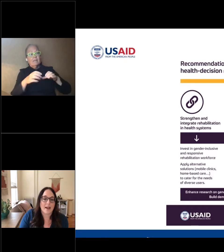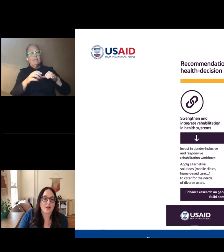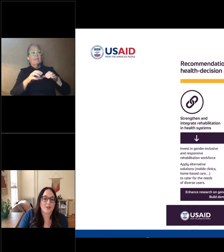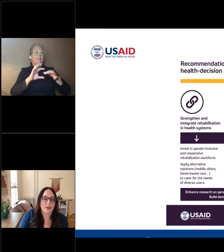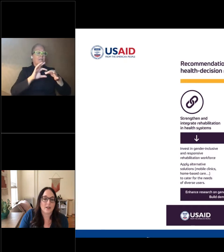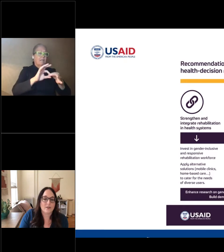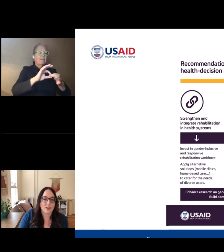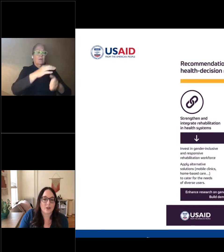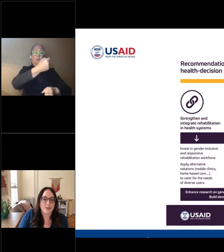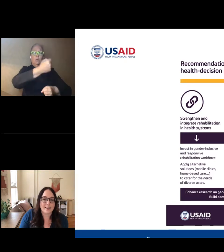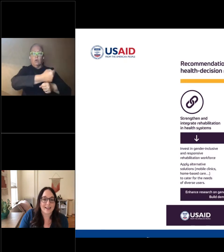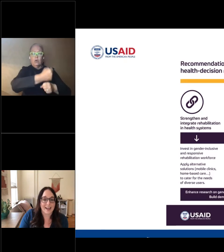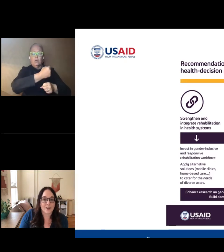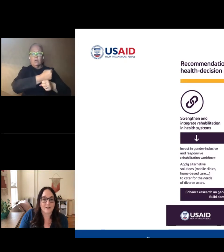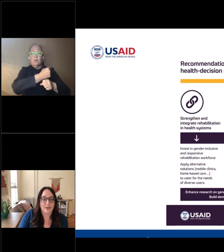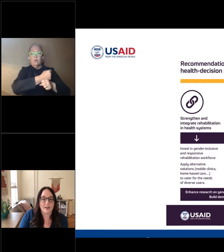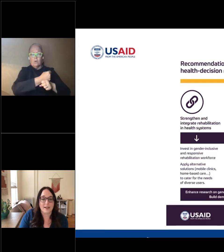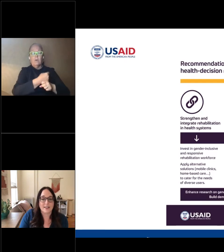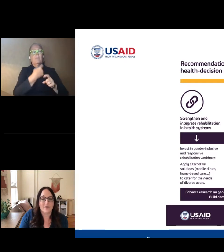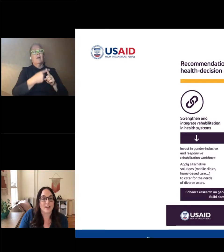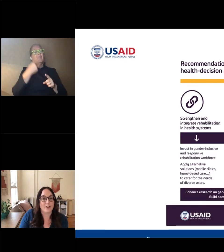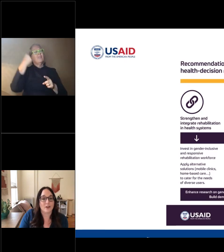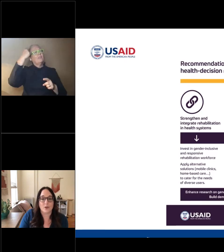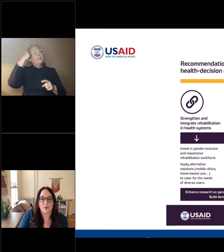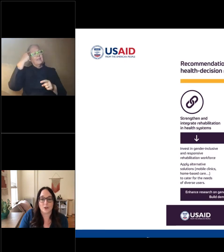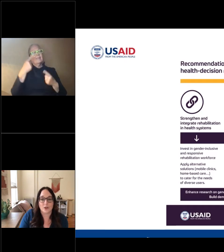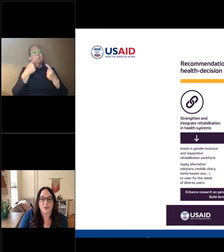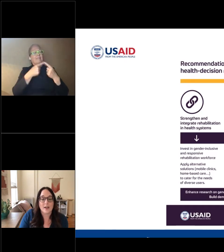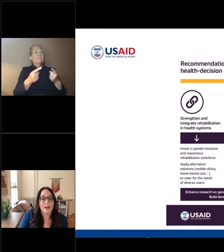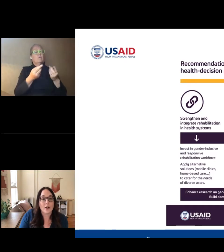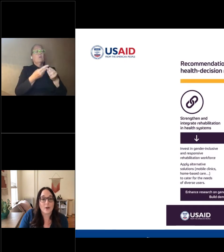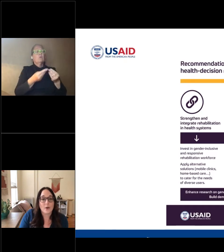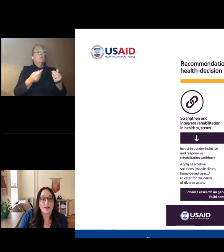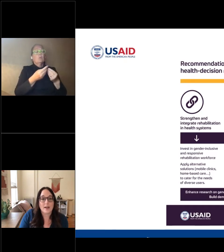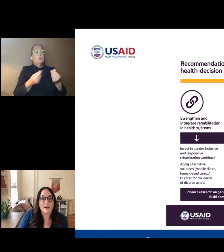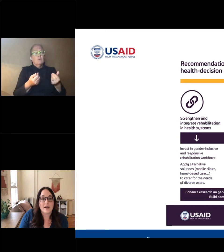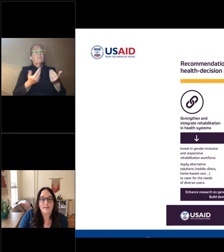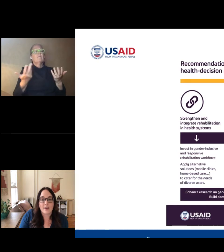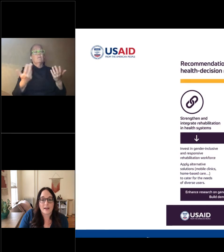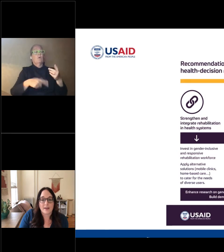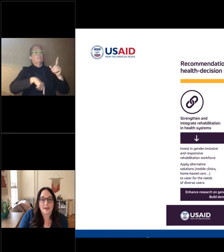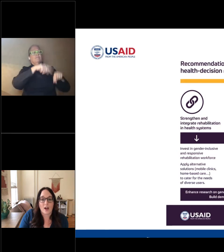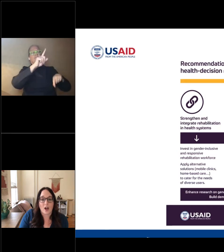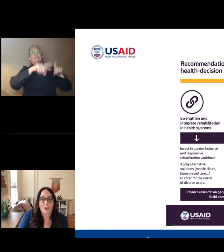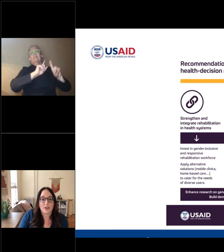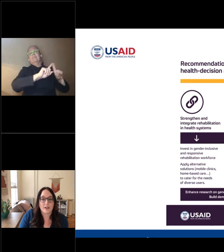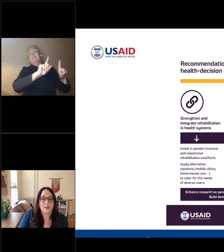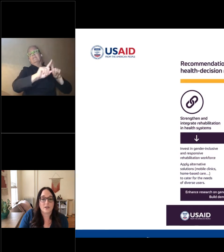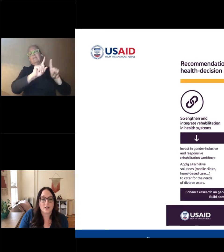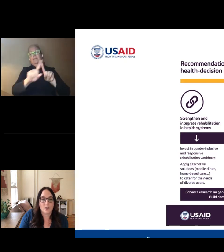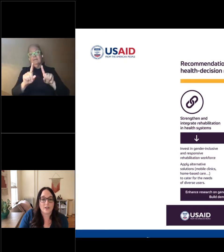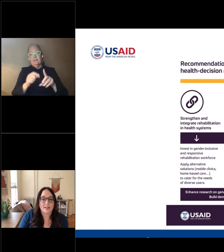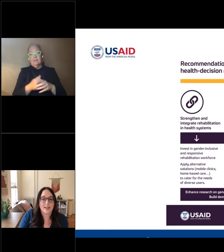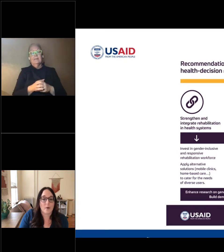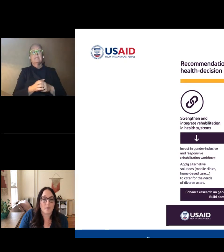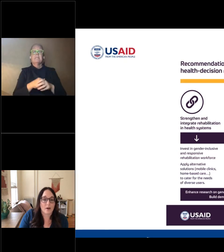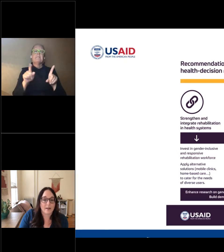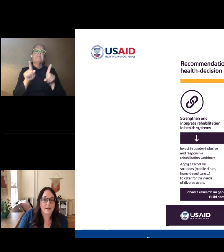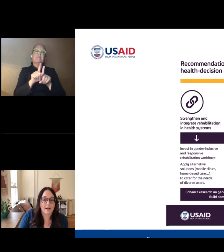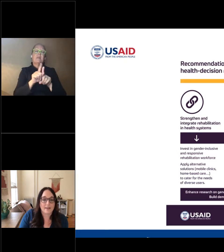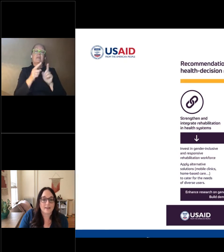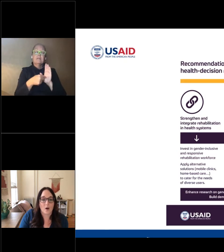in applying alternative solutions that cater for the needs of diverse users, including via alternative solutions